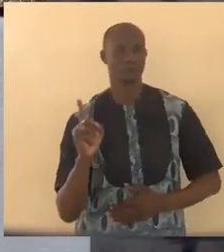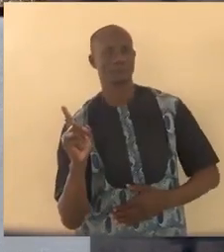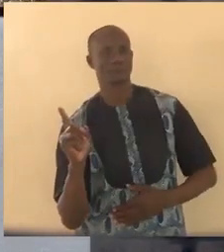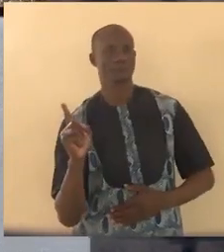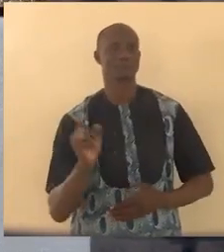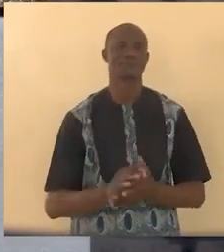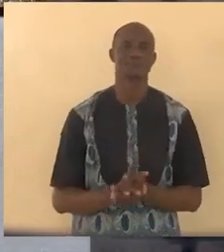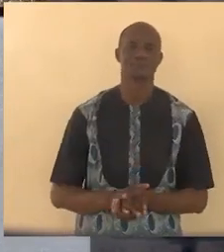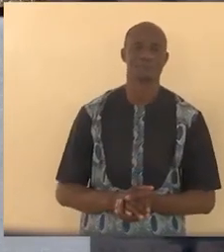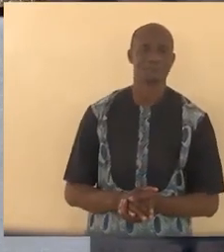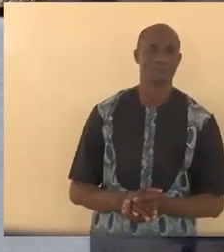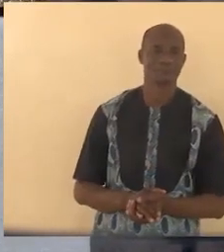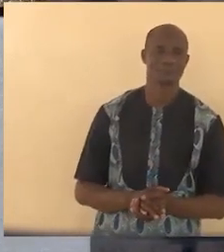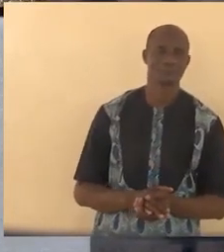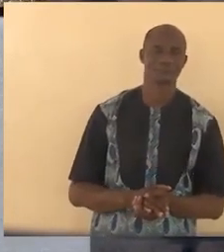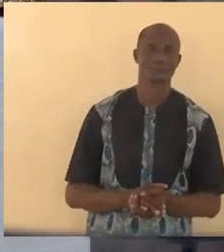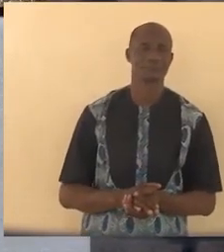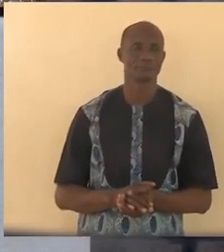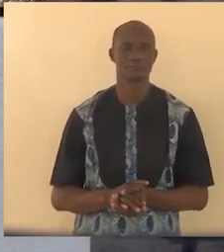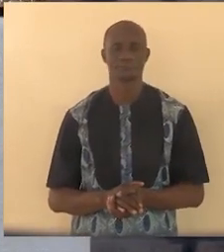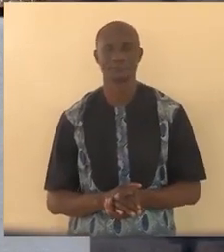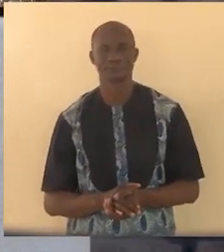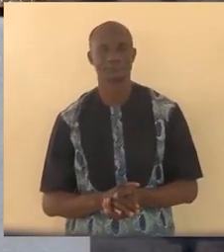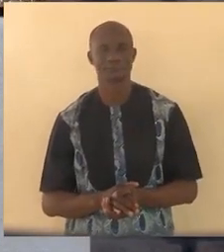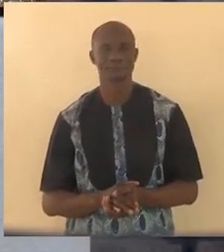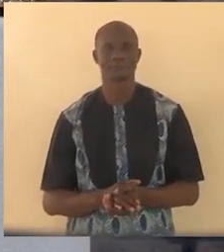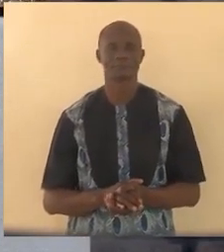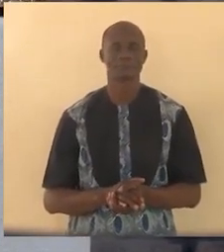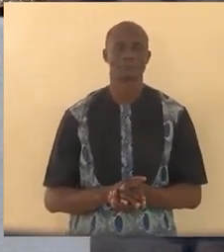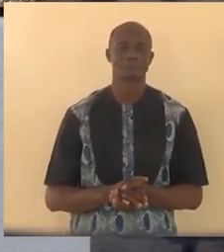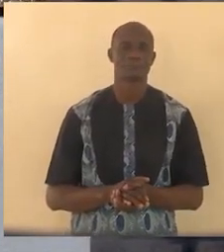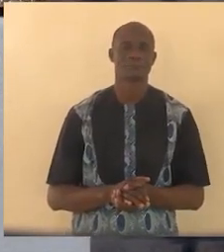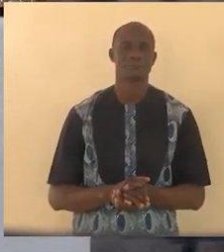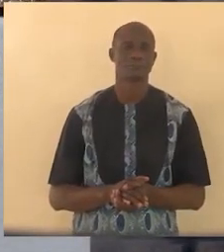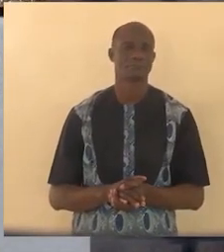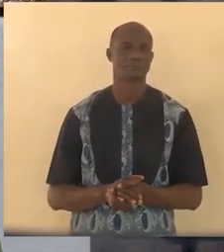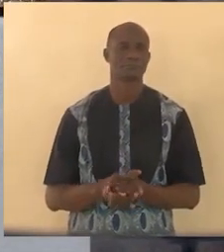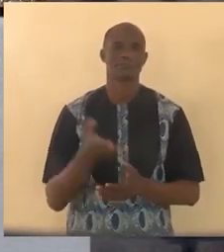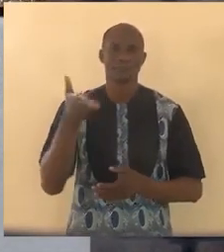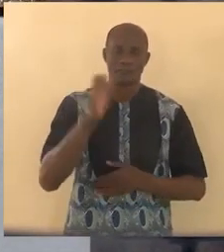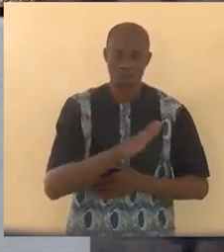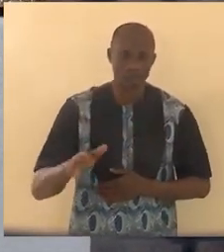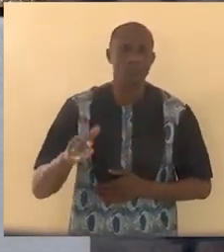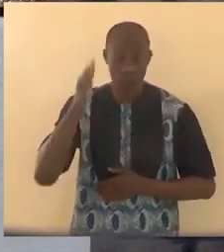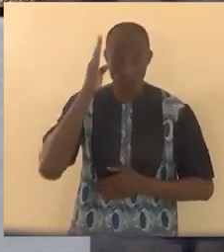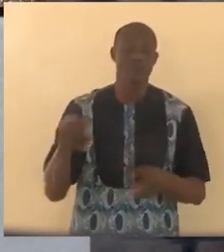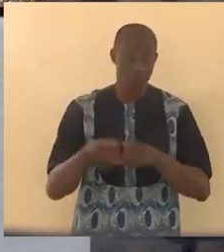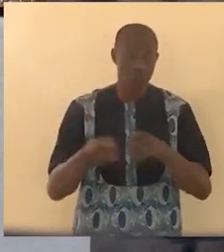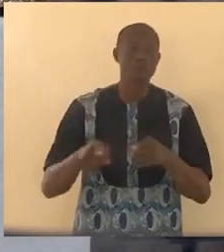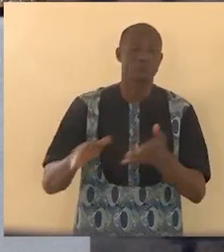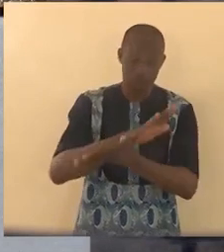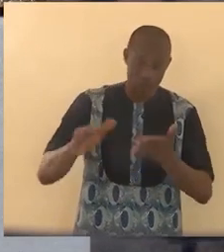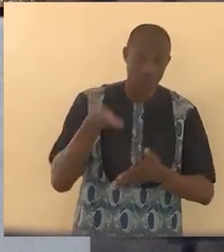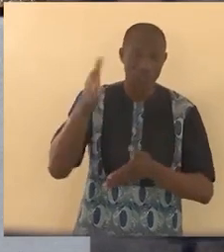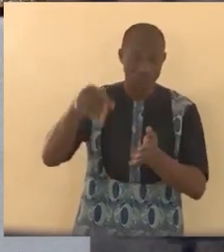These are match boxes. Demolish them and put new ones. Of their own style. Their own children will demolish their own